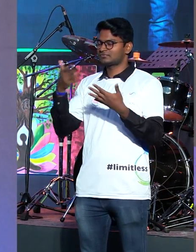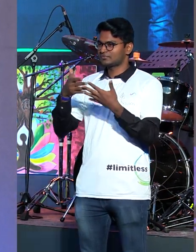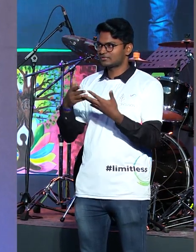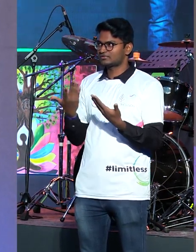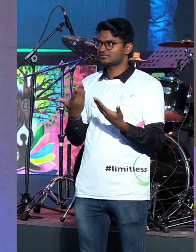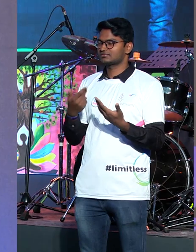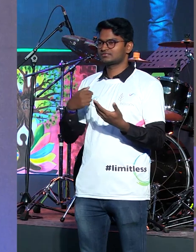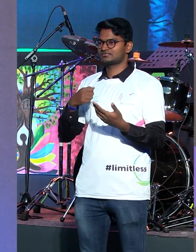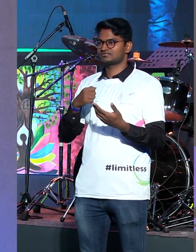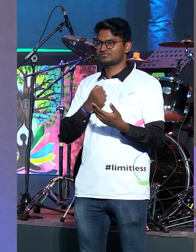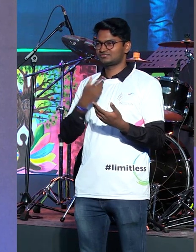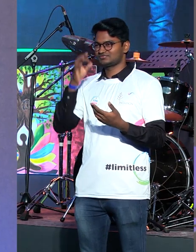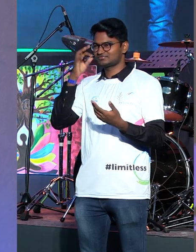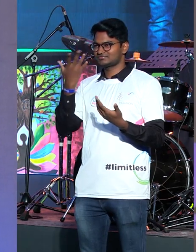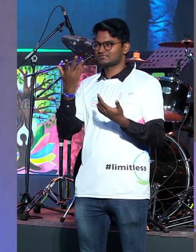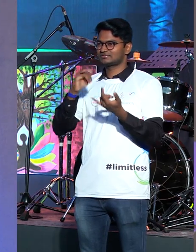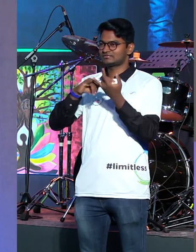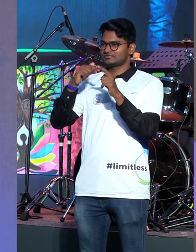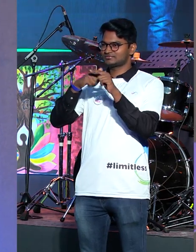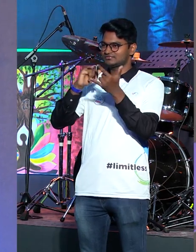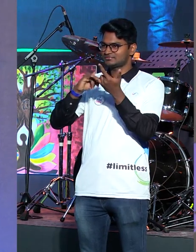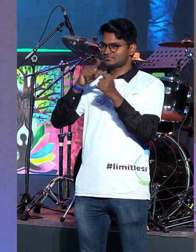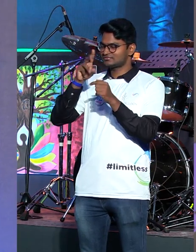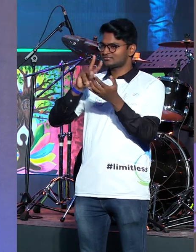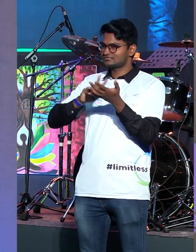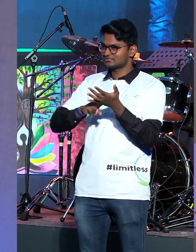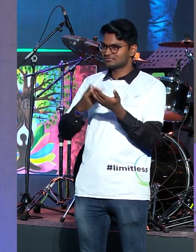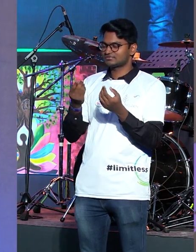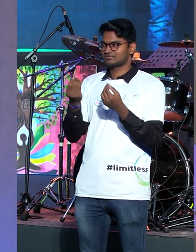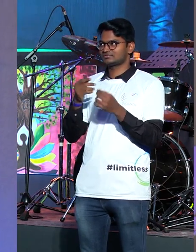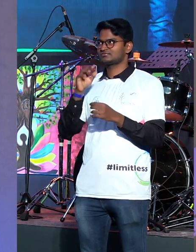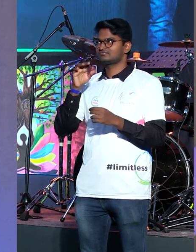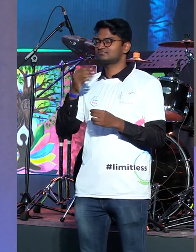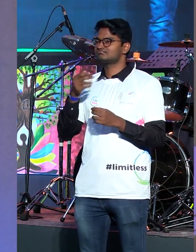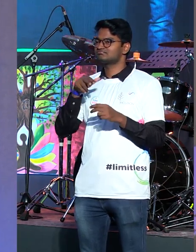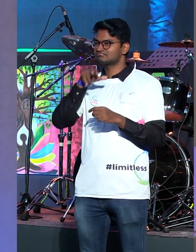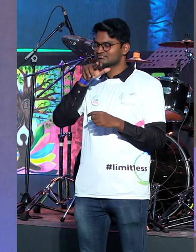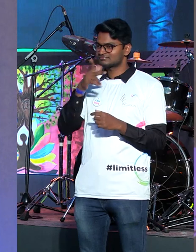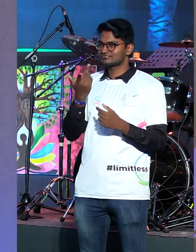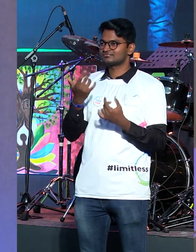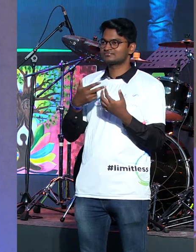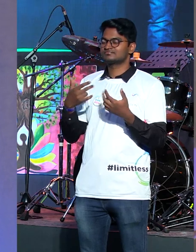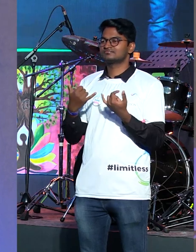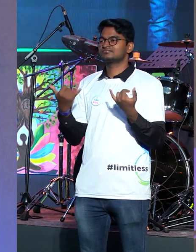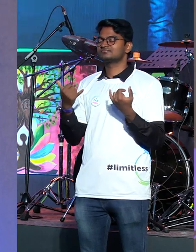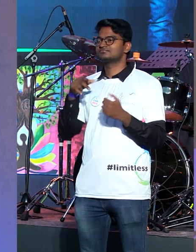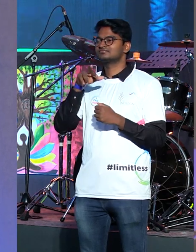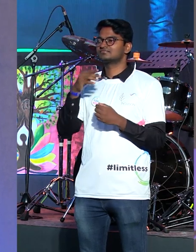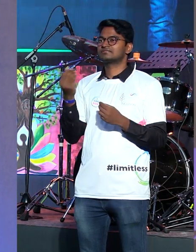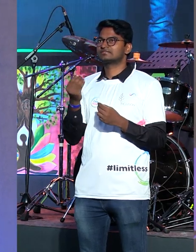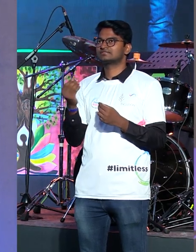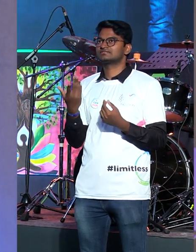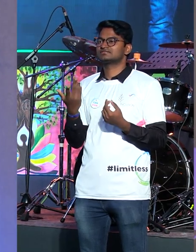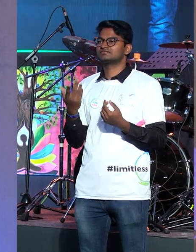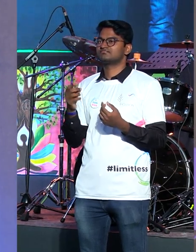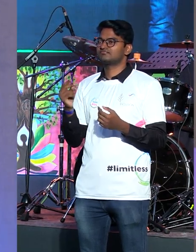do my little bit to talk about things. Many have inspired me and I hope I can do the same for a few more. There'll be some big bhashan,